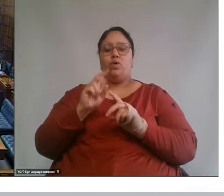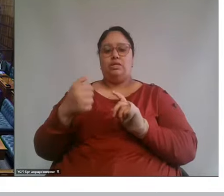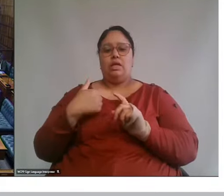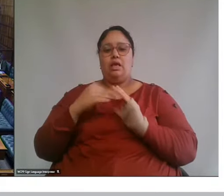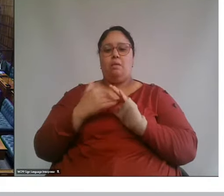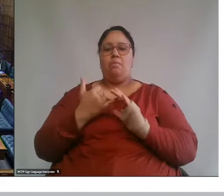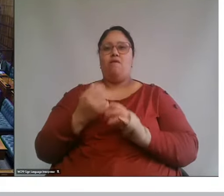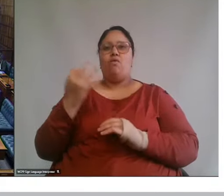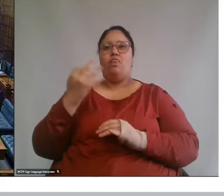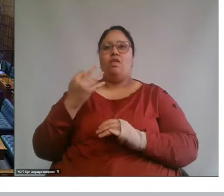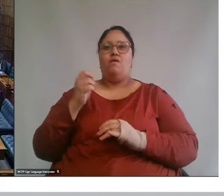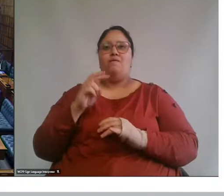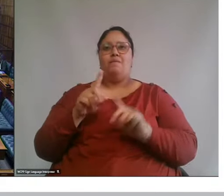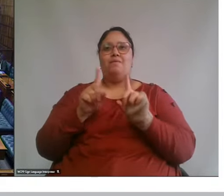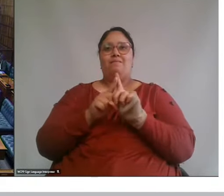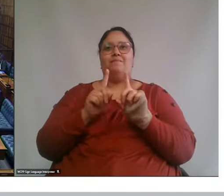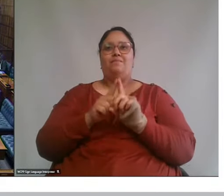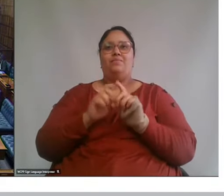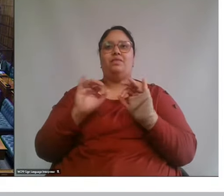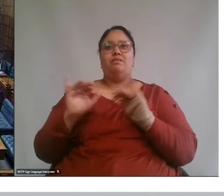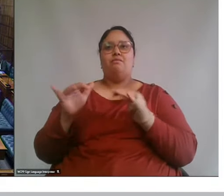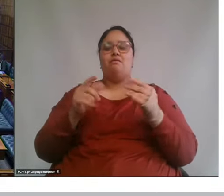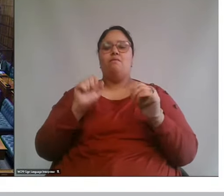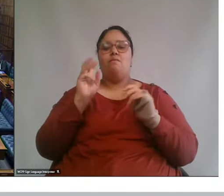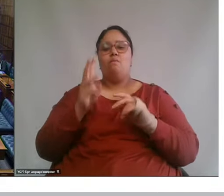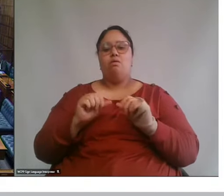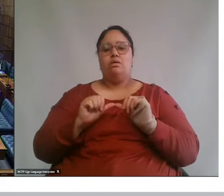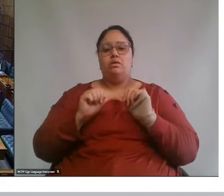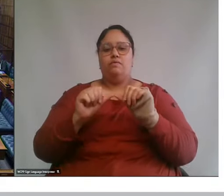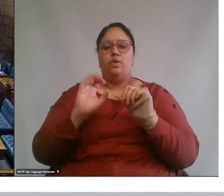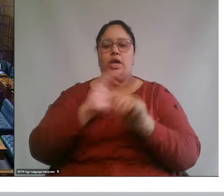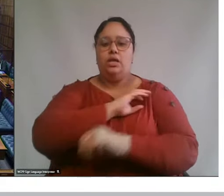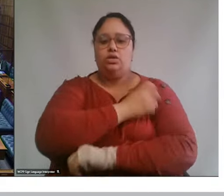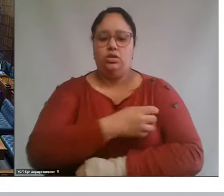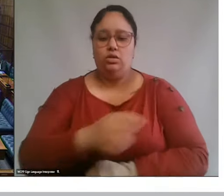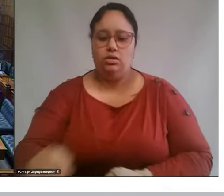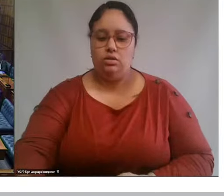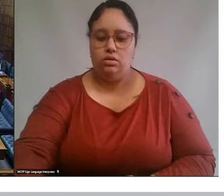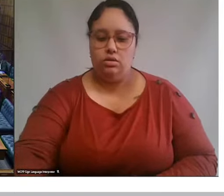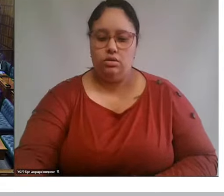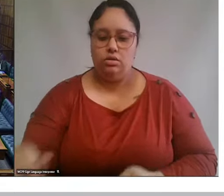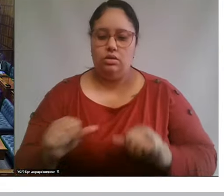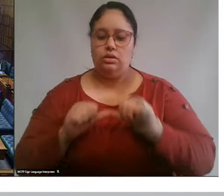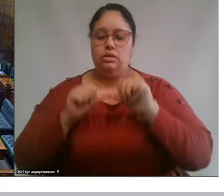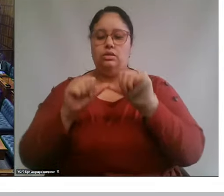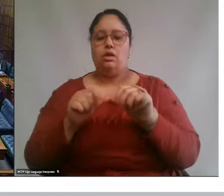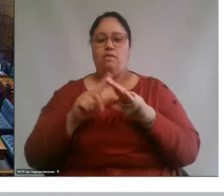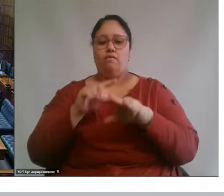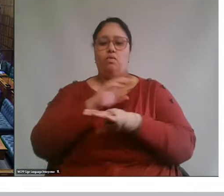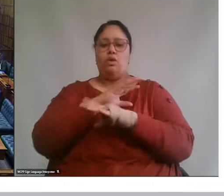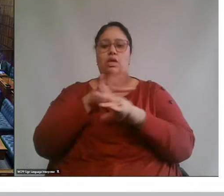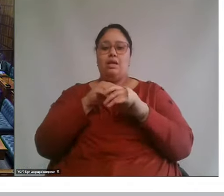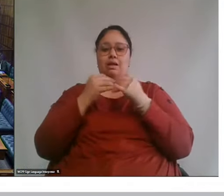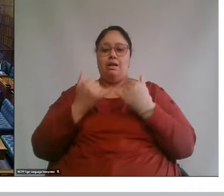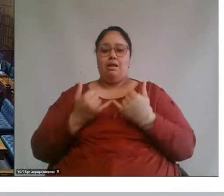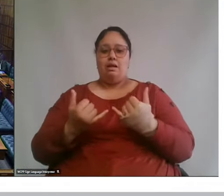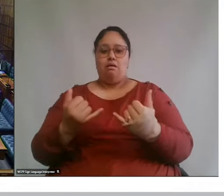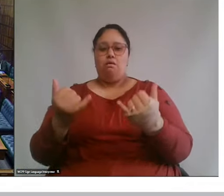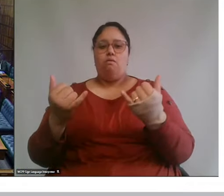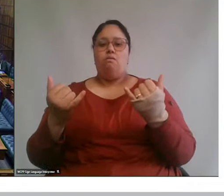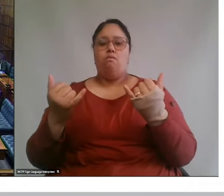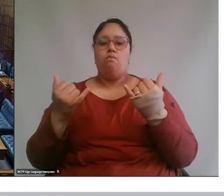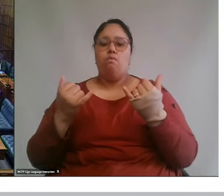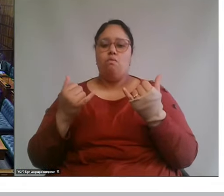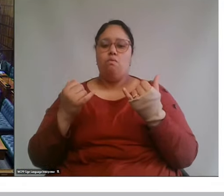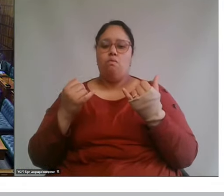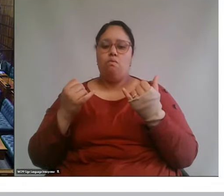um how can this be sort of uh sustained um particularly in the current uh economic